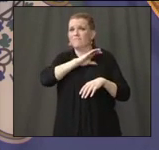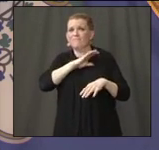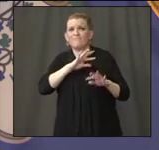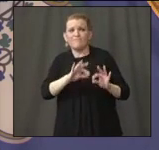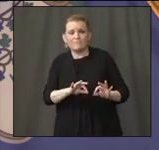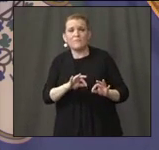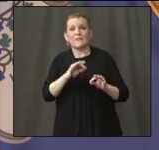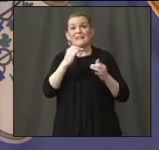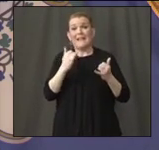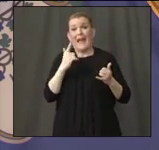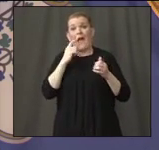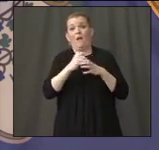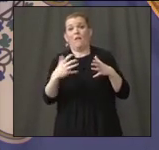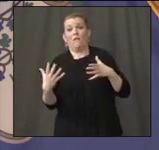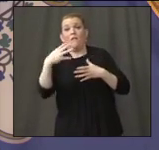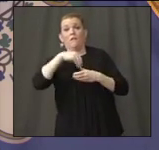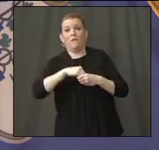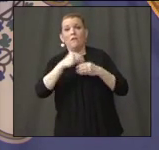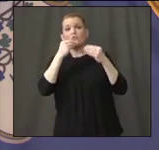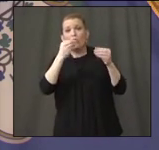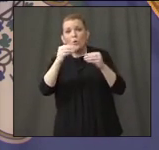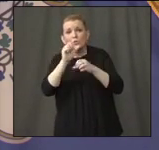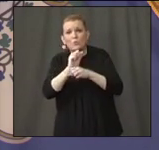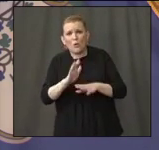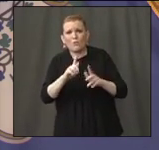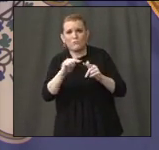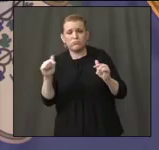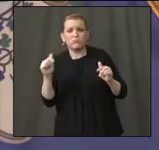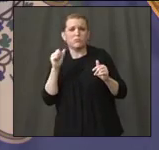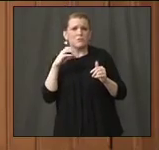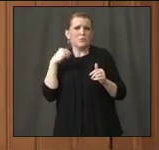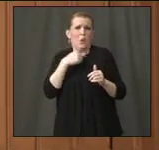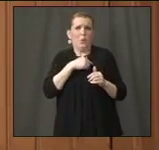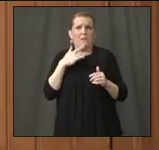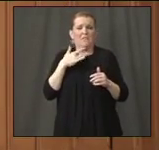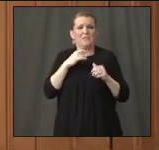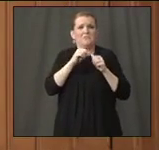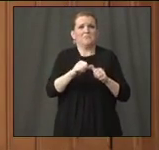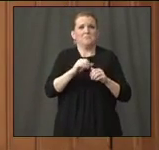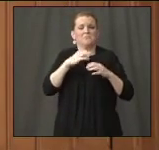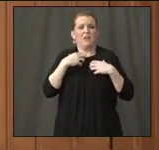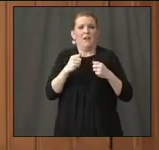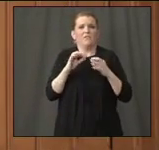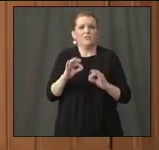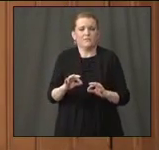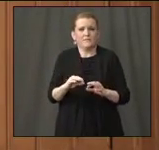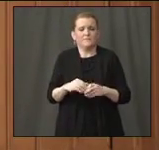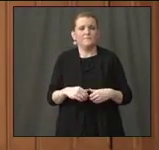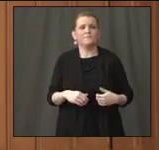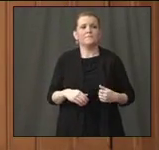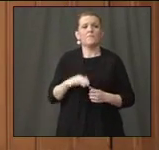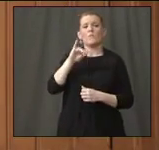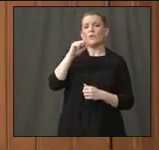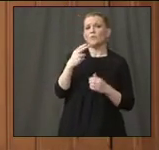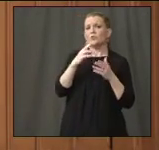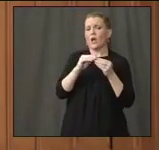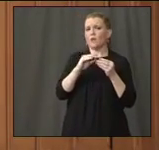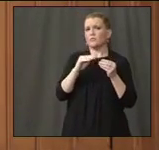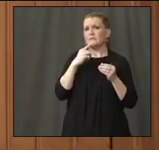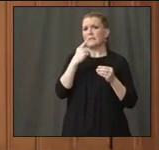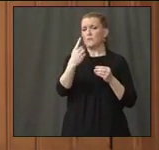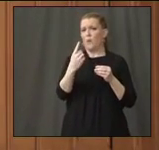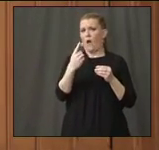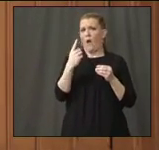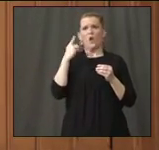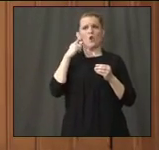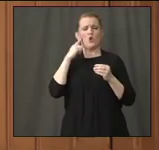no time for second guessing. If I could too, there was one statement in there that's a very common misperception that I think is important to clear up as well, which